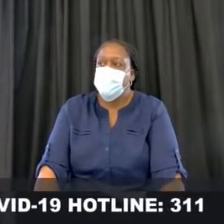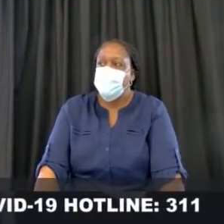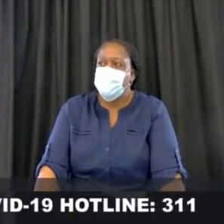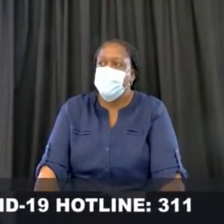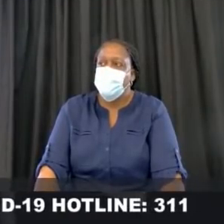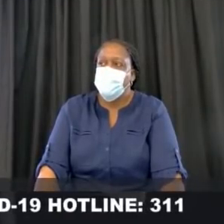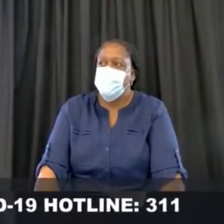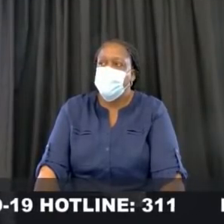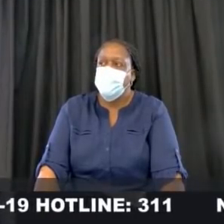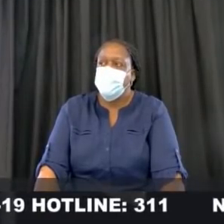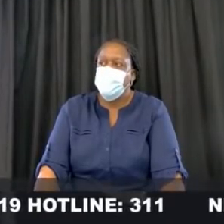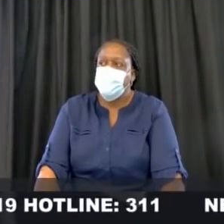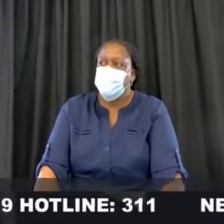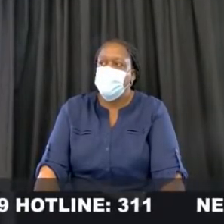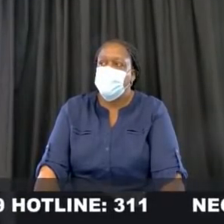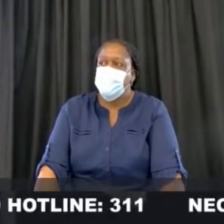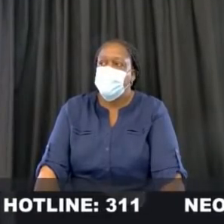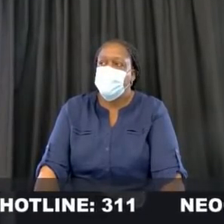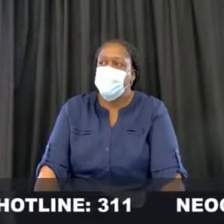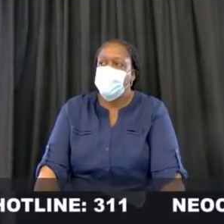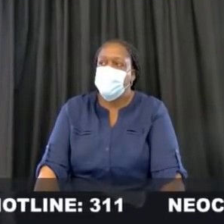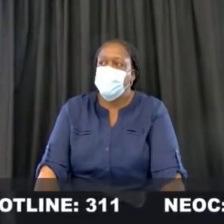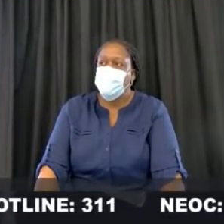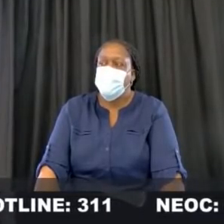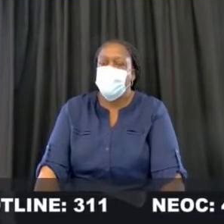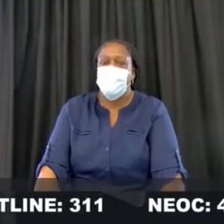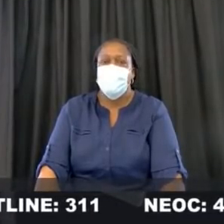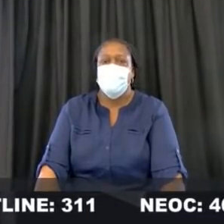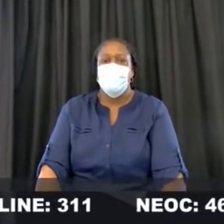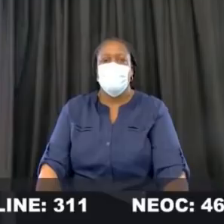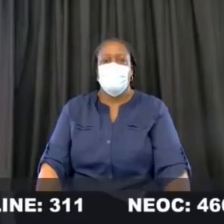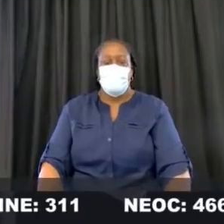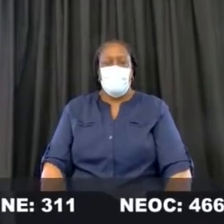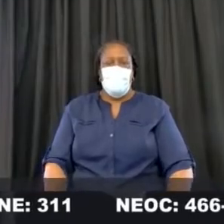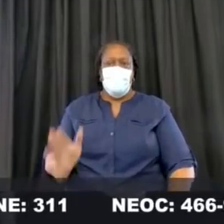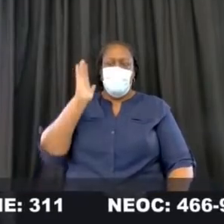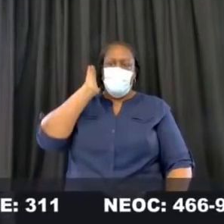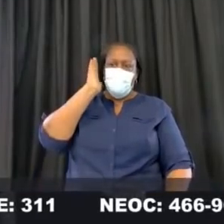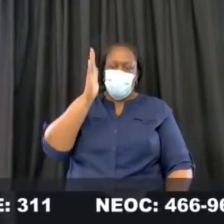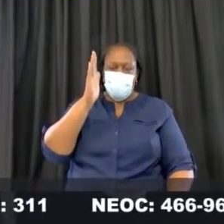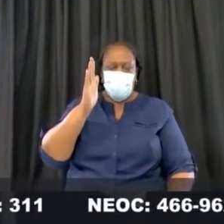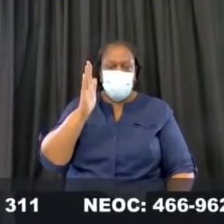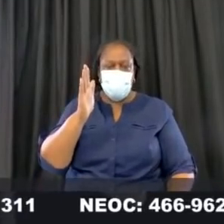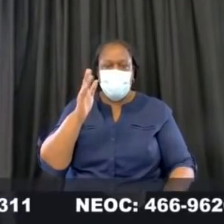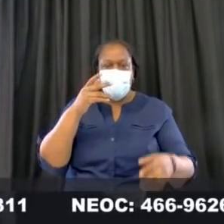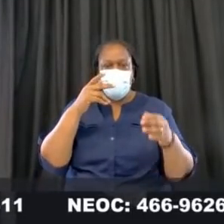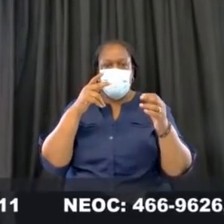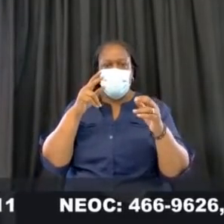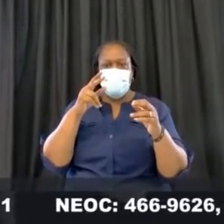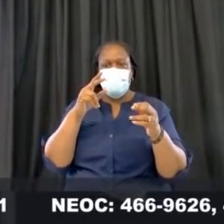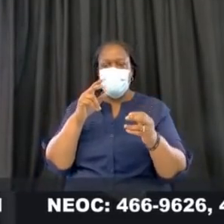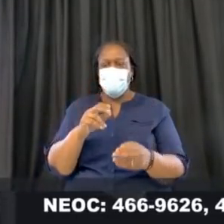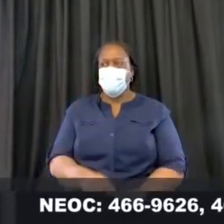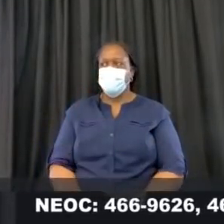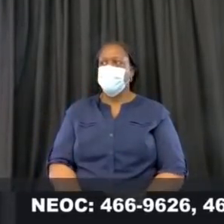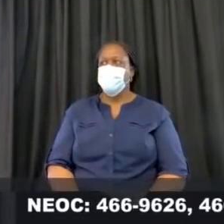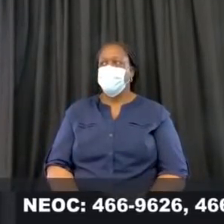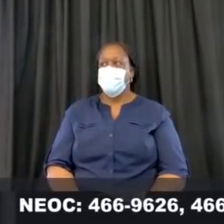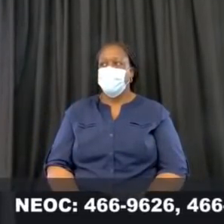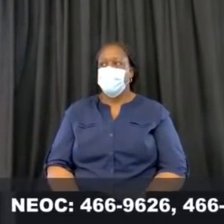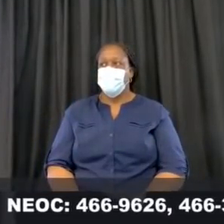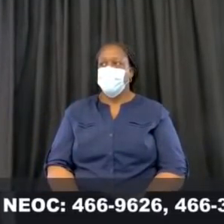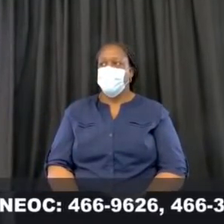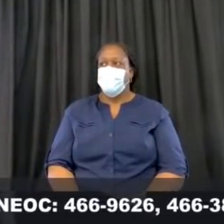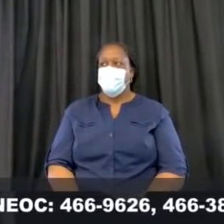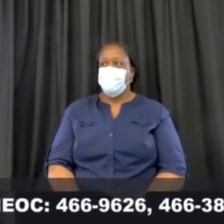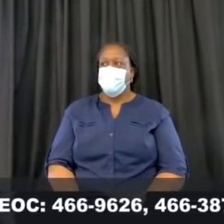that hospitals do not become overwhelmed? And the second one, are the specialized